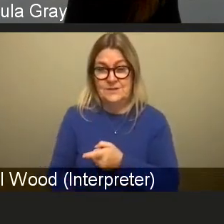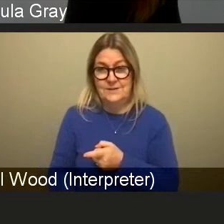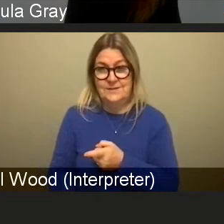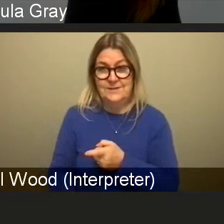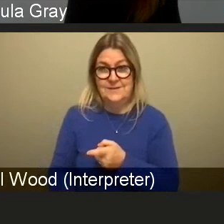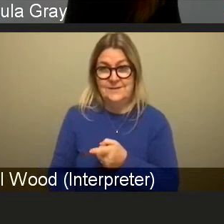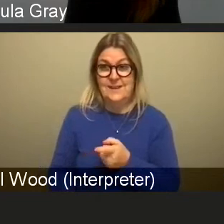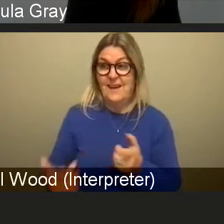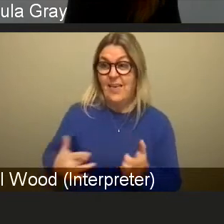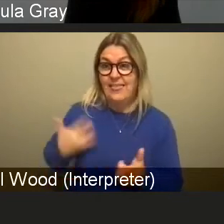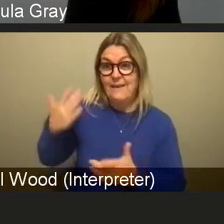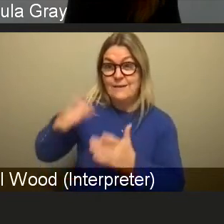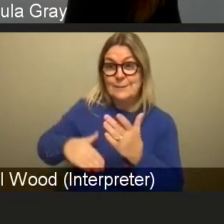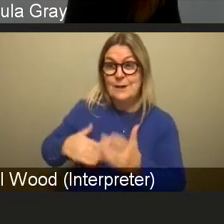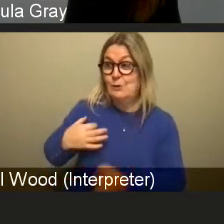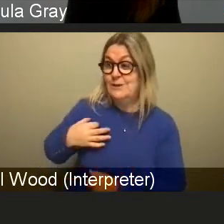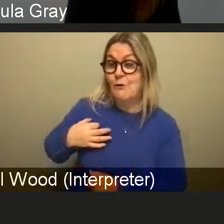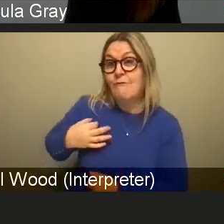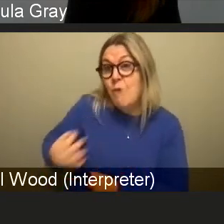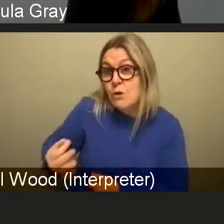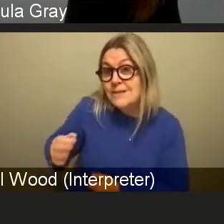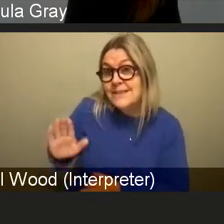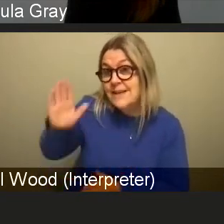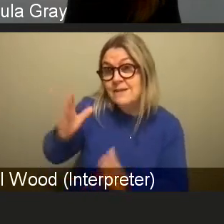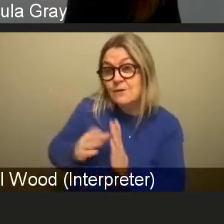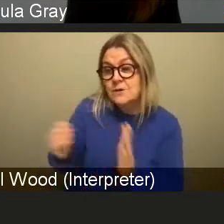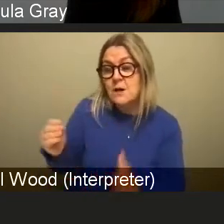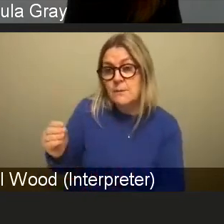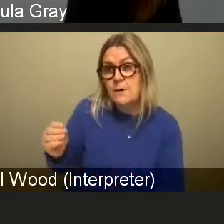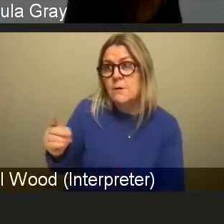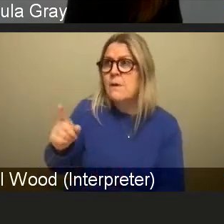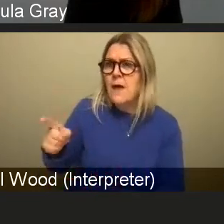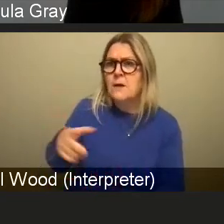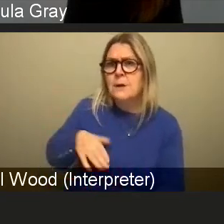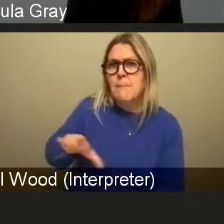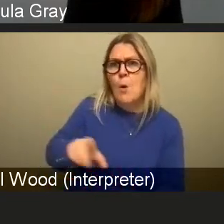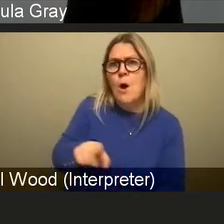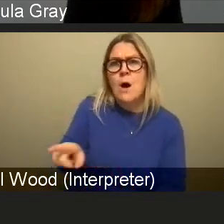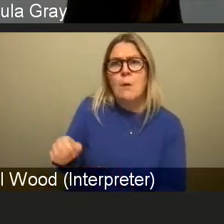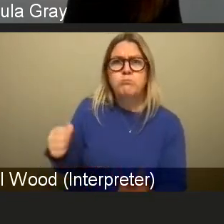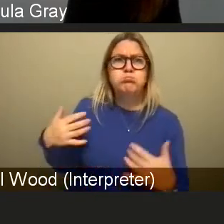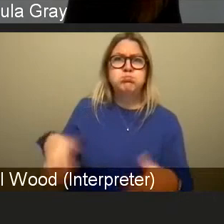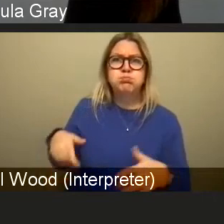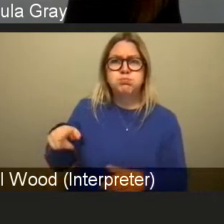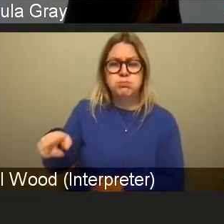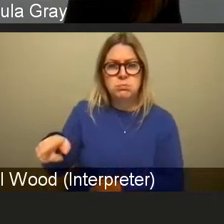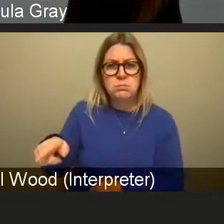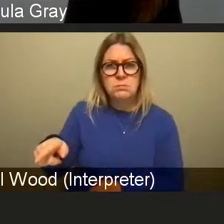so liberating and so empowering, because otherwise you have this situation where employers are saying,